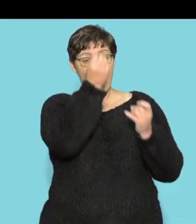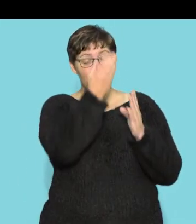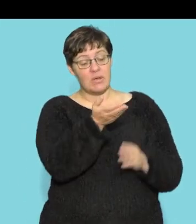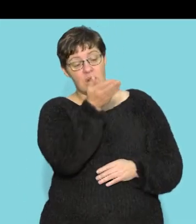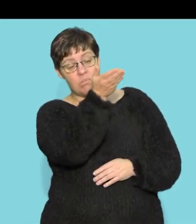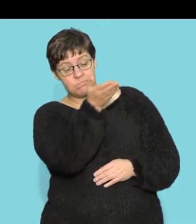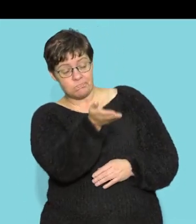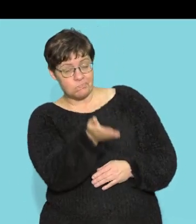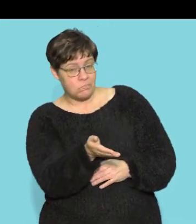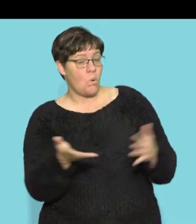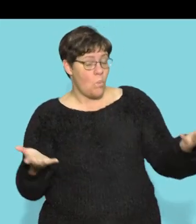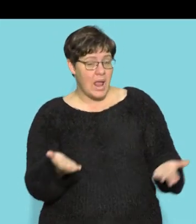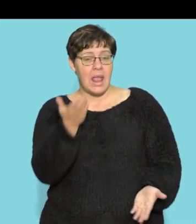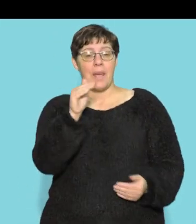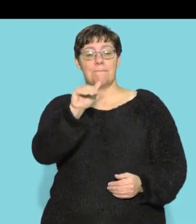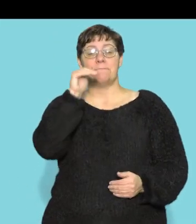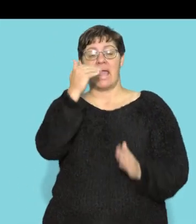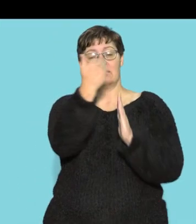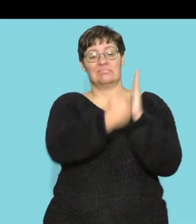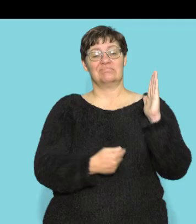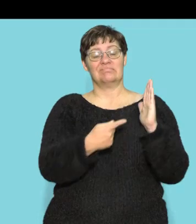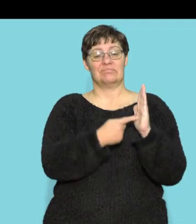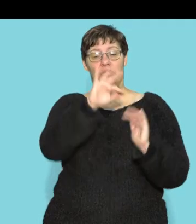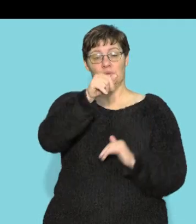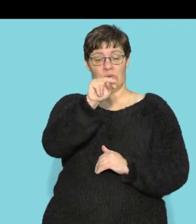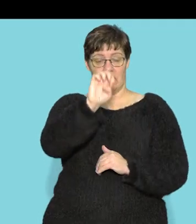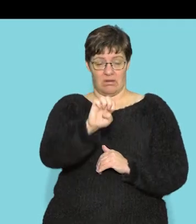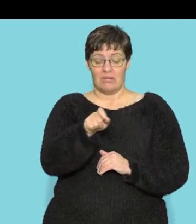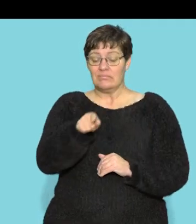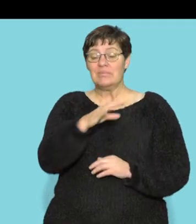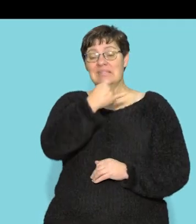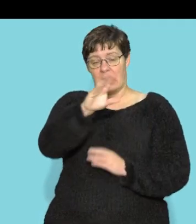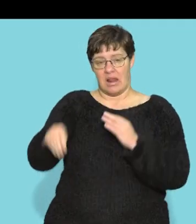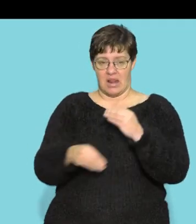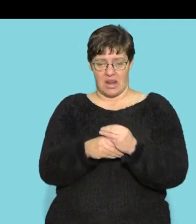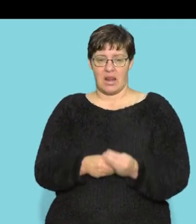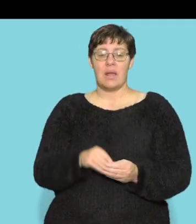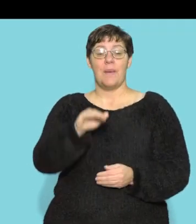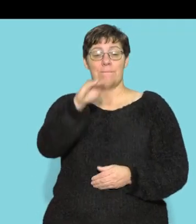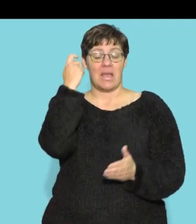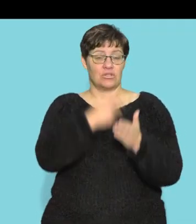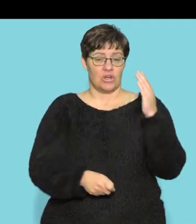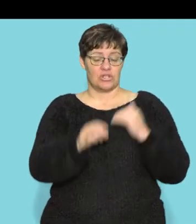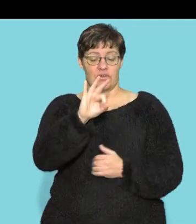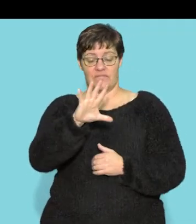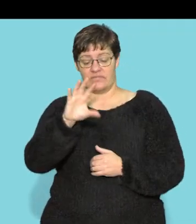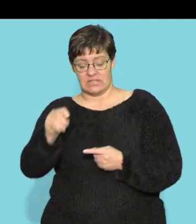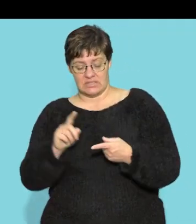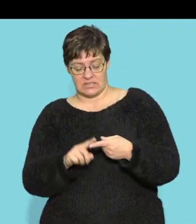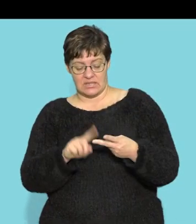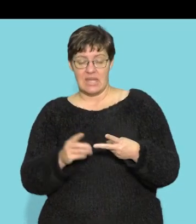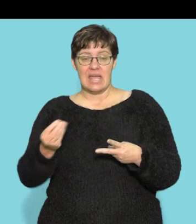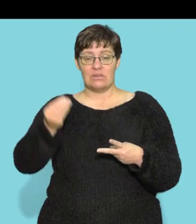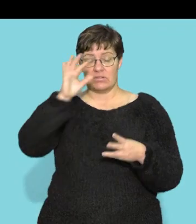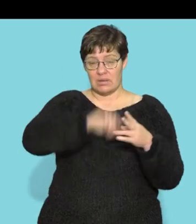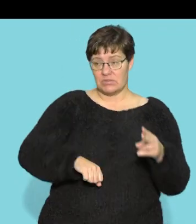information appeared in the June bank statement. These must still be taken into account. There's bank charges of 350,